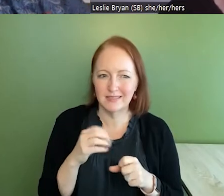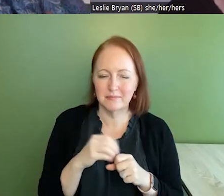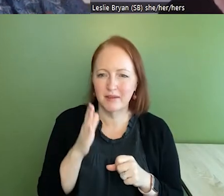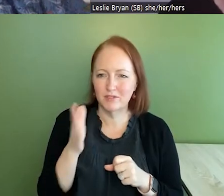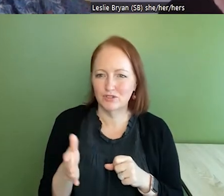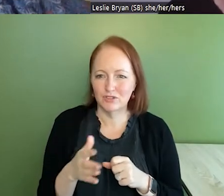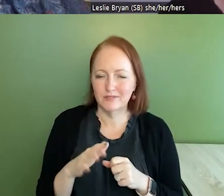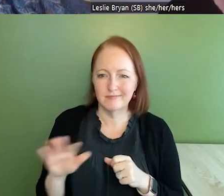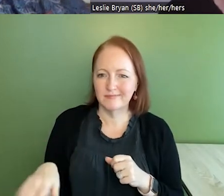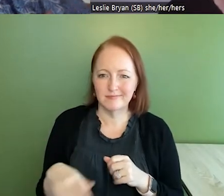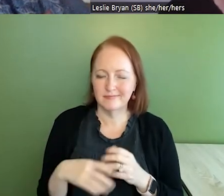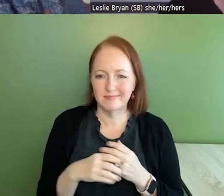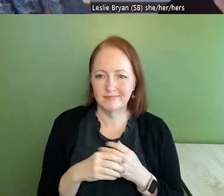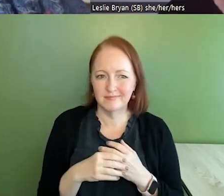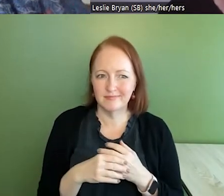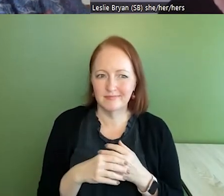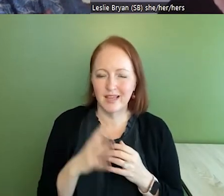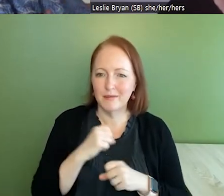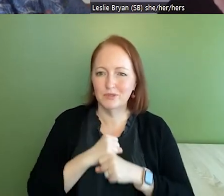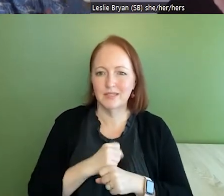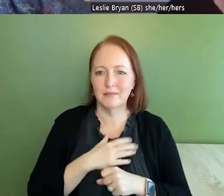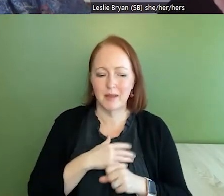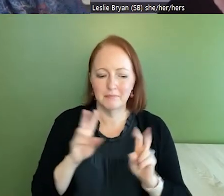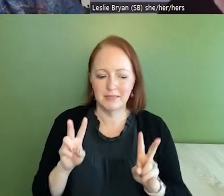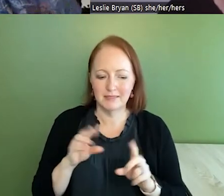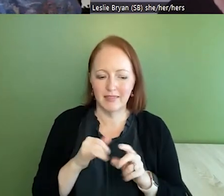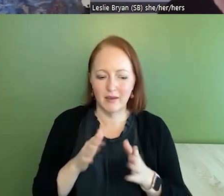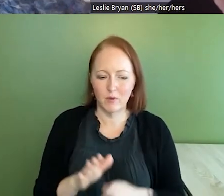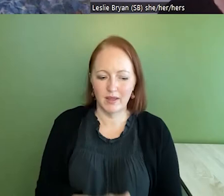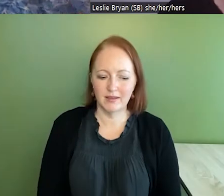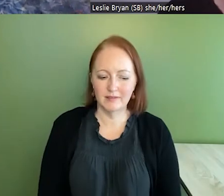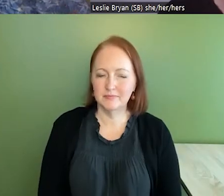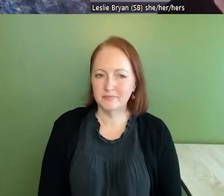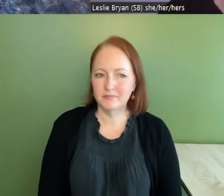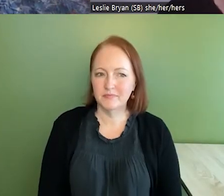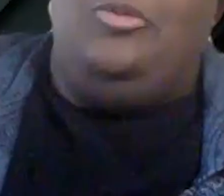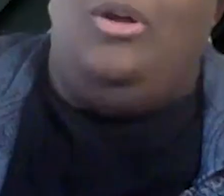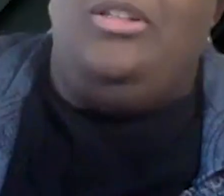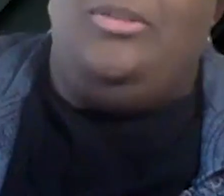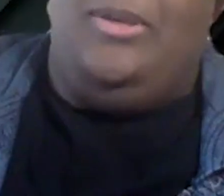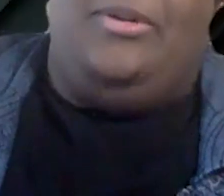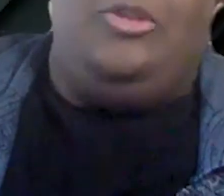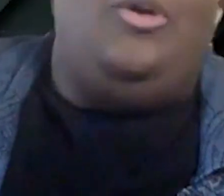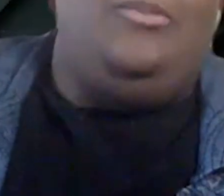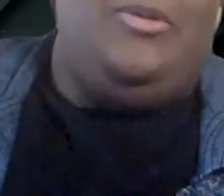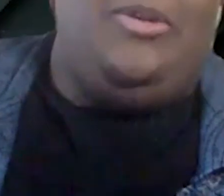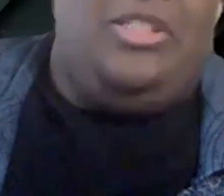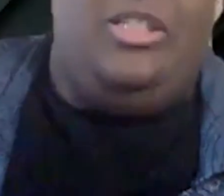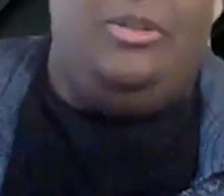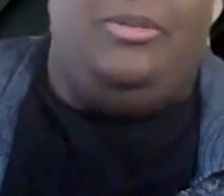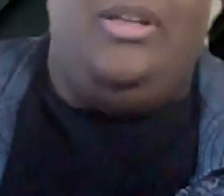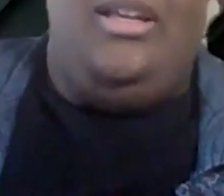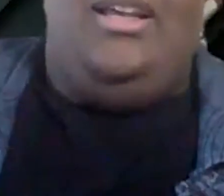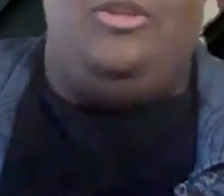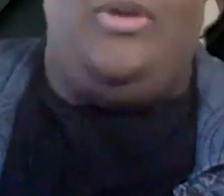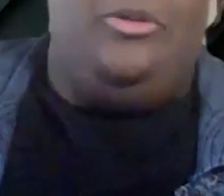future. I protect my peace in that way. And it's really hard because you want to be able, you want people to see